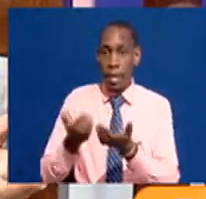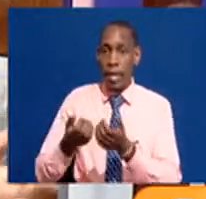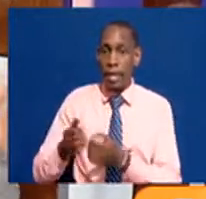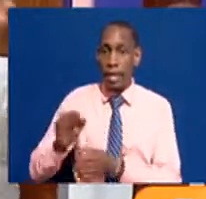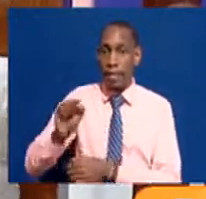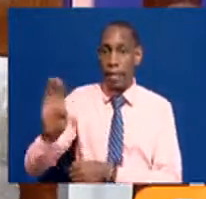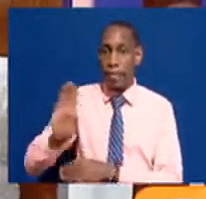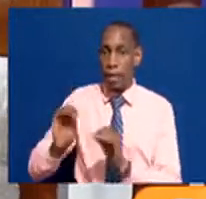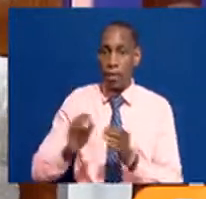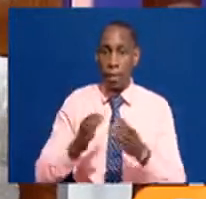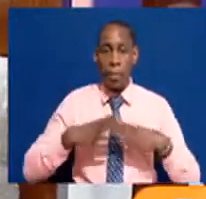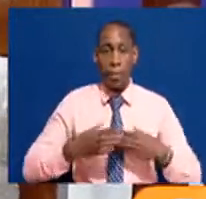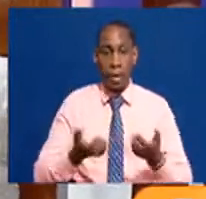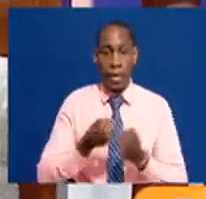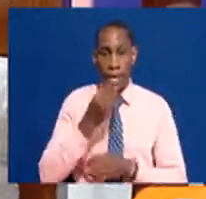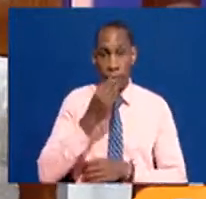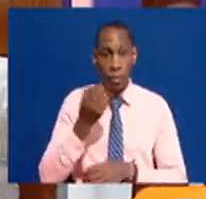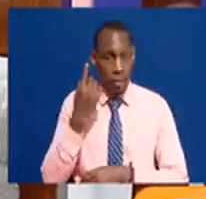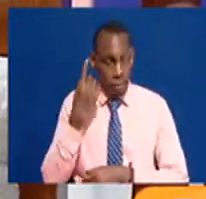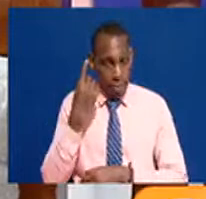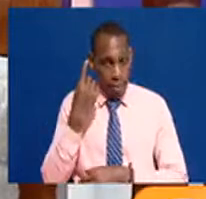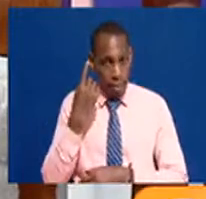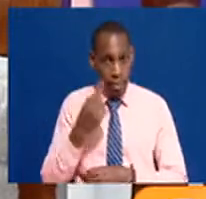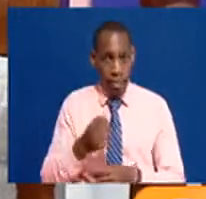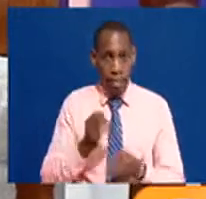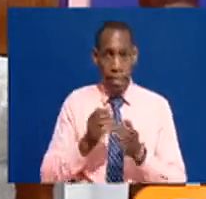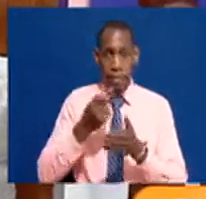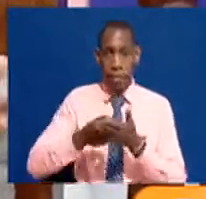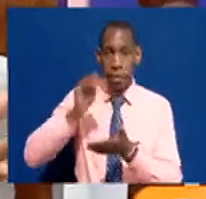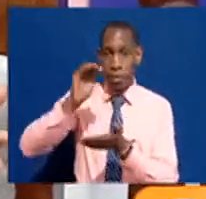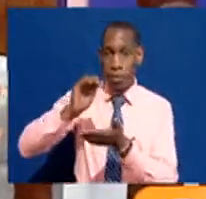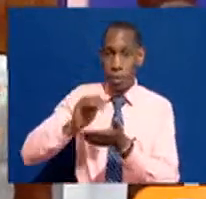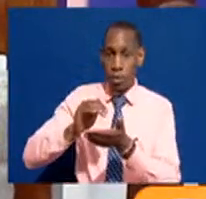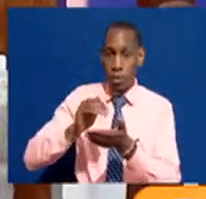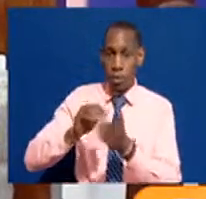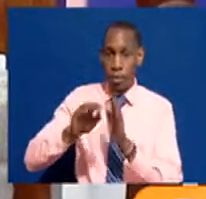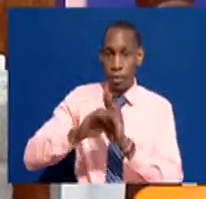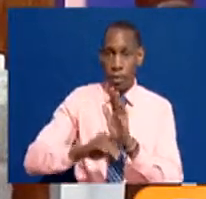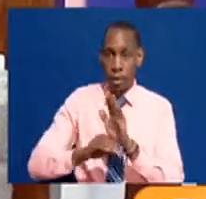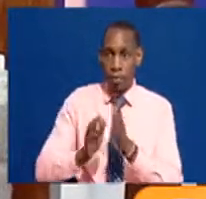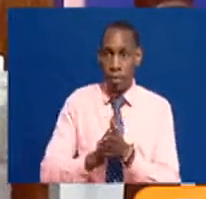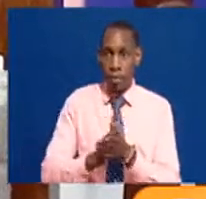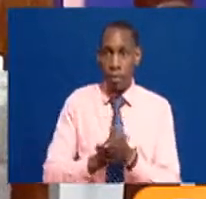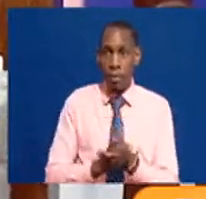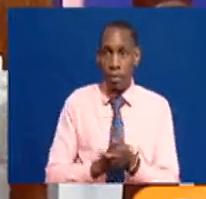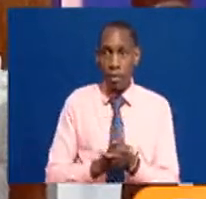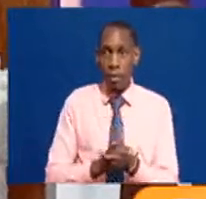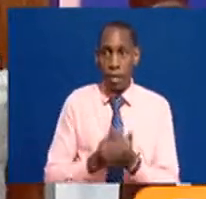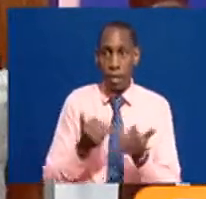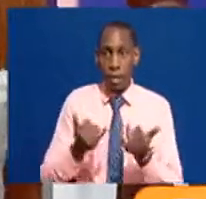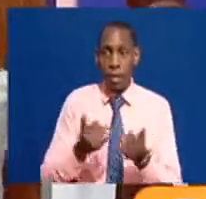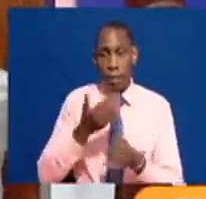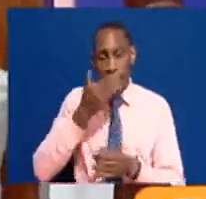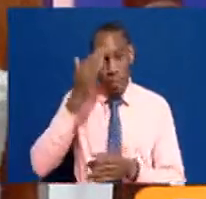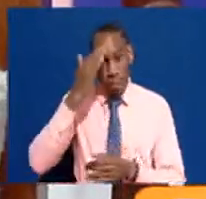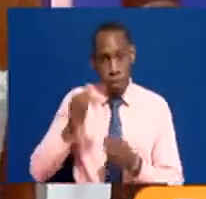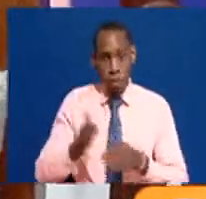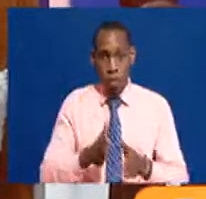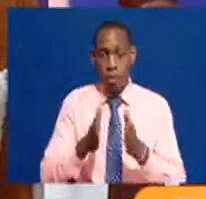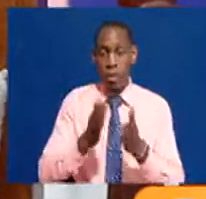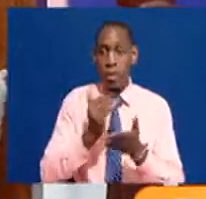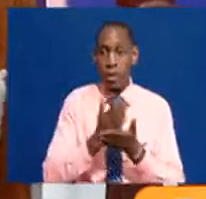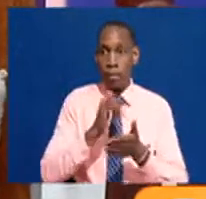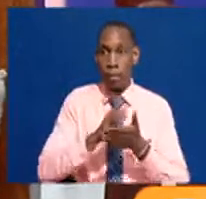the 5 billion shillings. People need food. Okay, if subsidies is another window for corruption, right, let's figure out a way to make